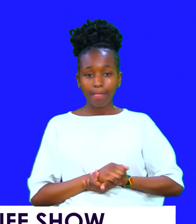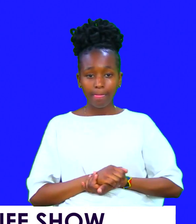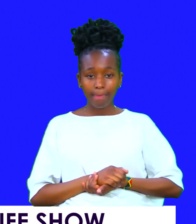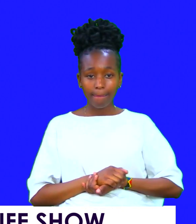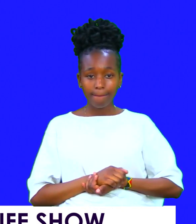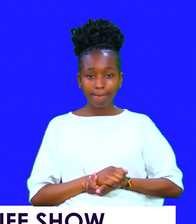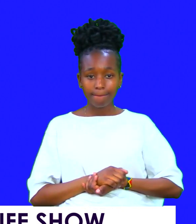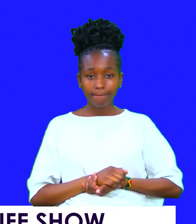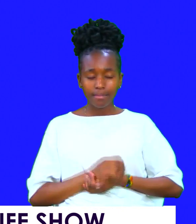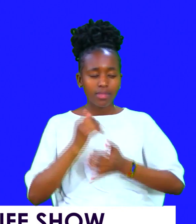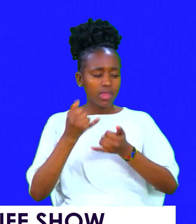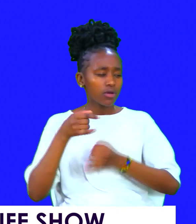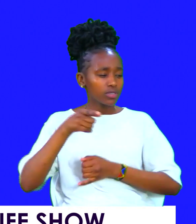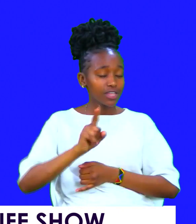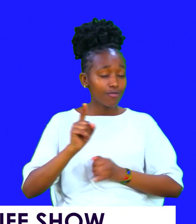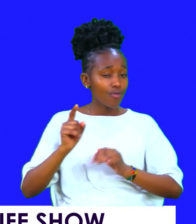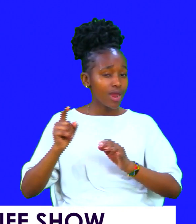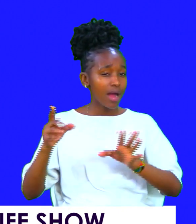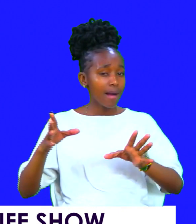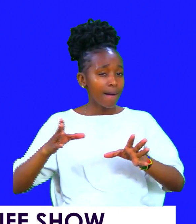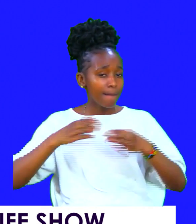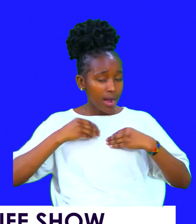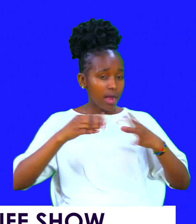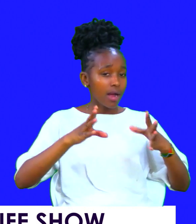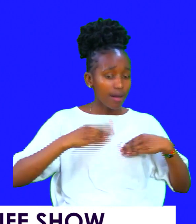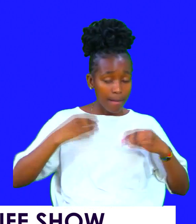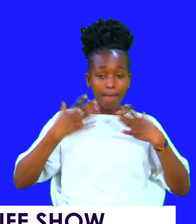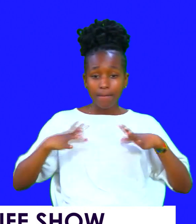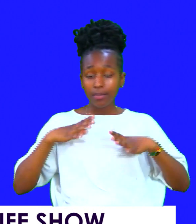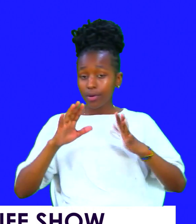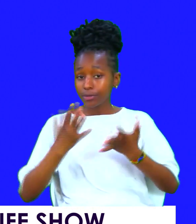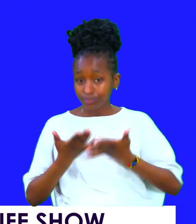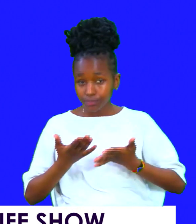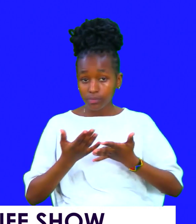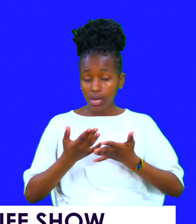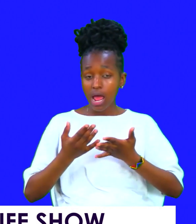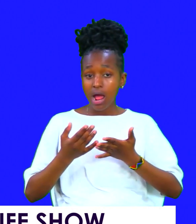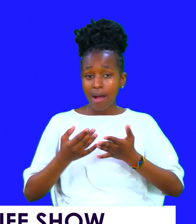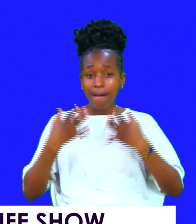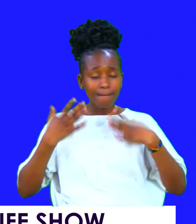How do you attract people to you? How do you attract nature to you?